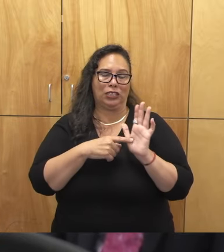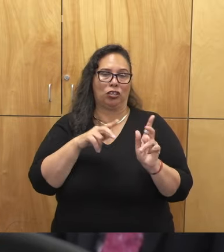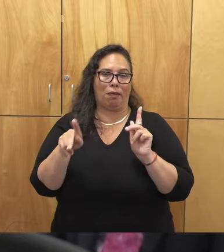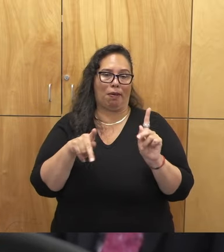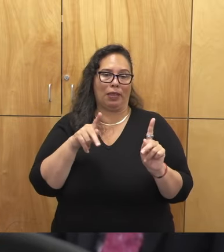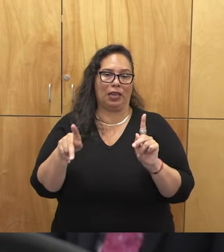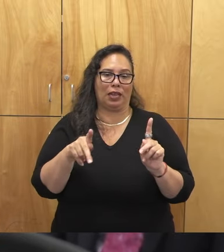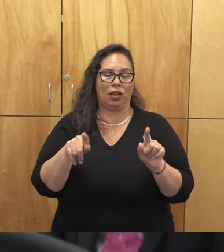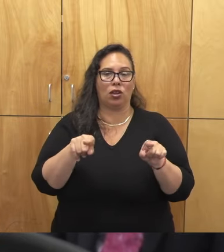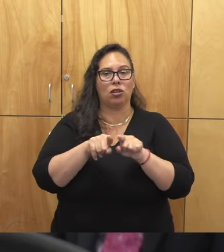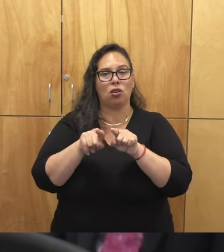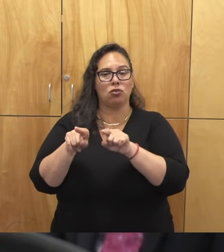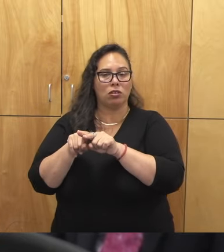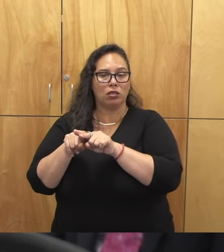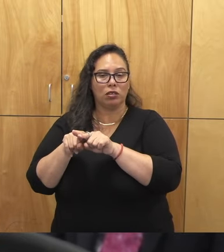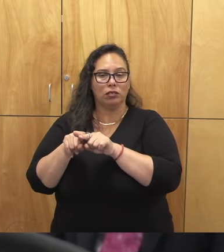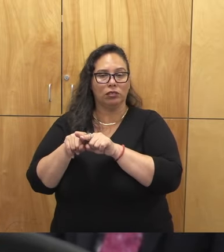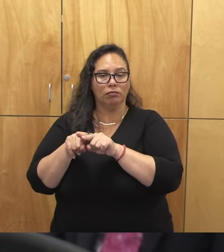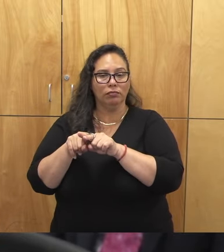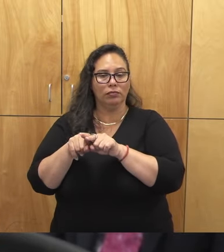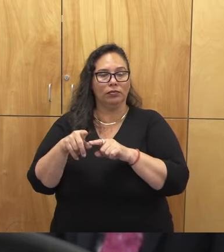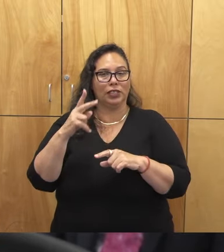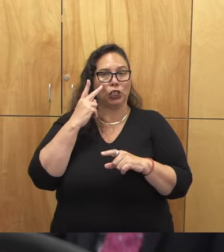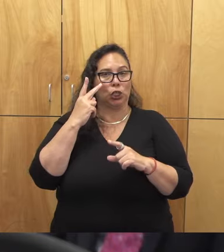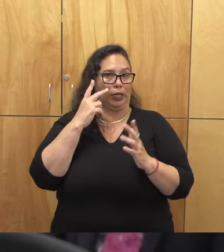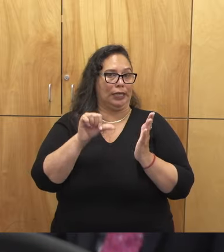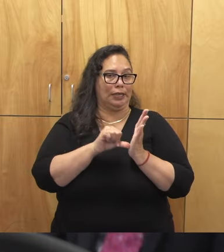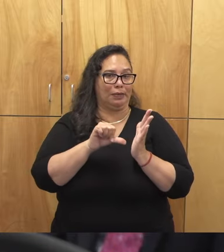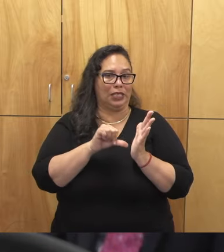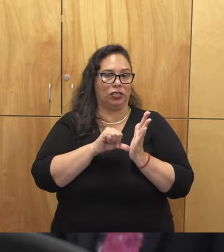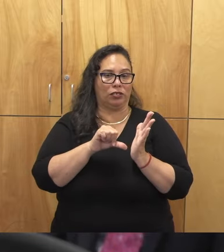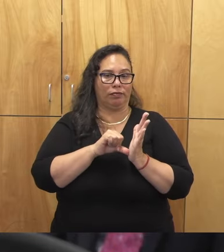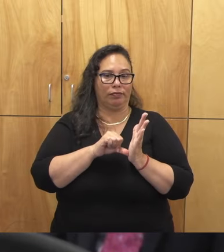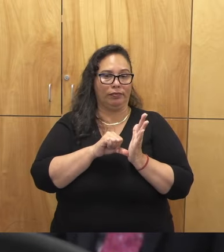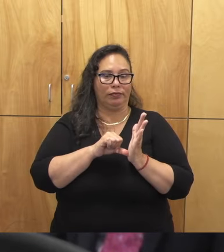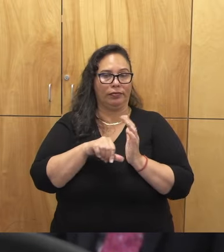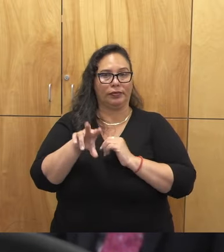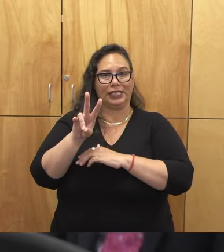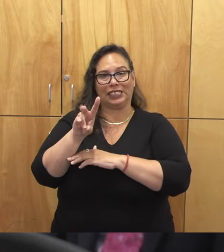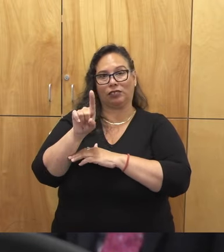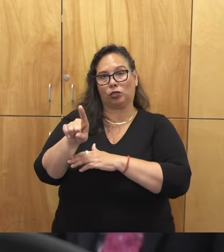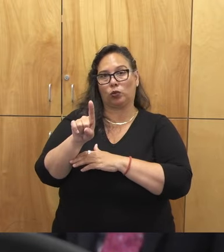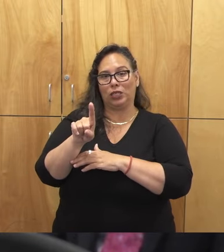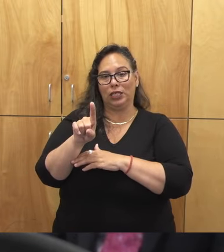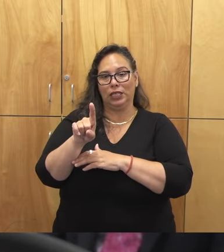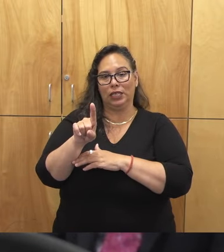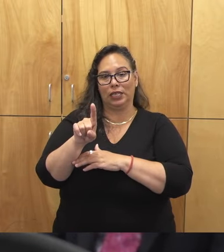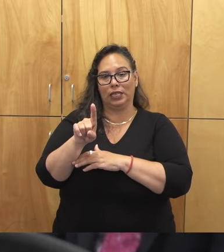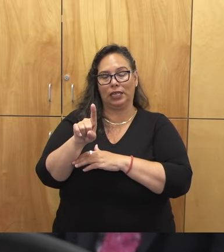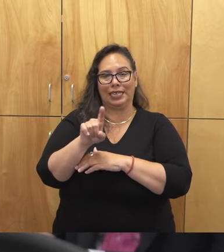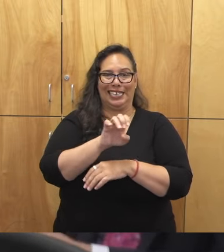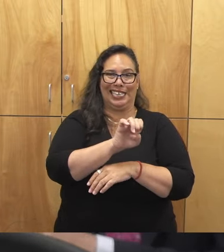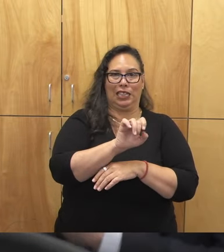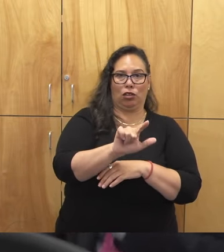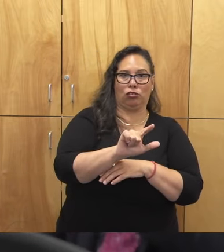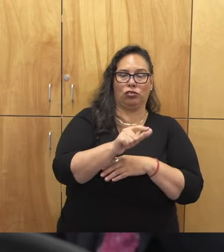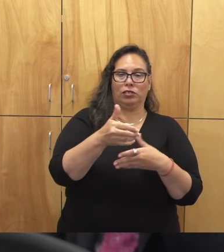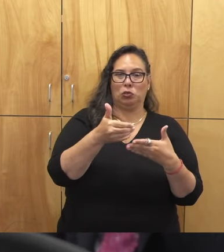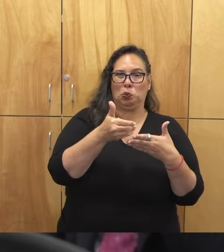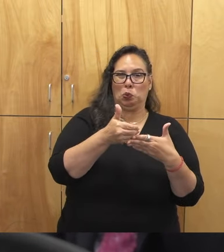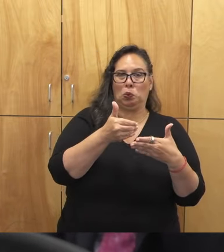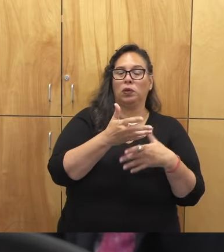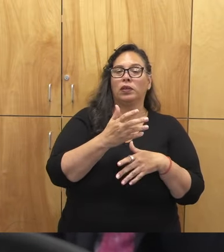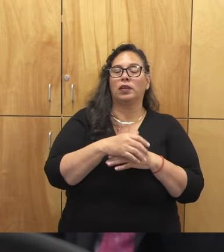well as if you look at the page 71, it continues for English learners and newcomers. There